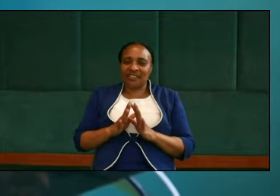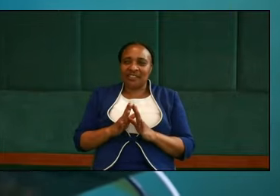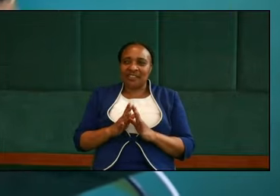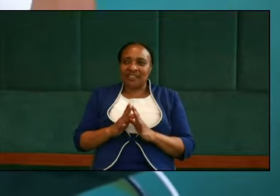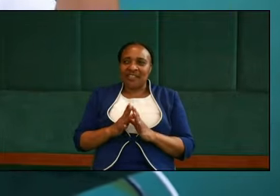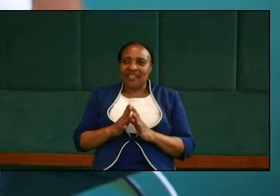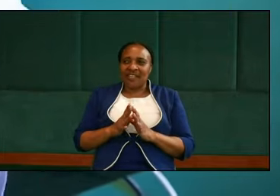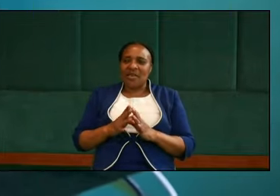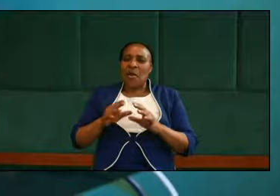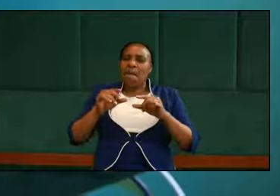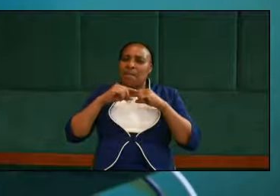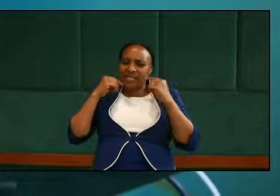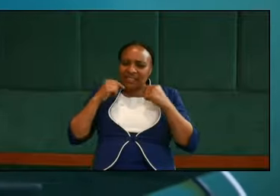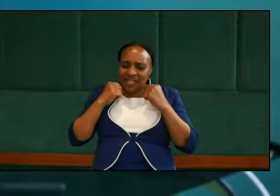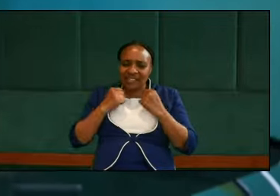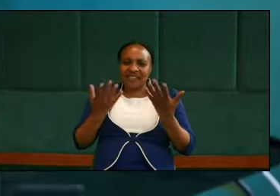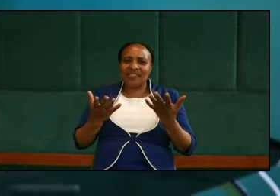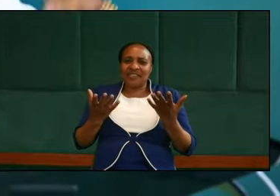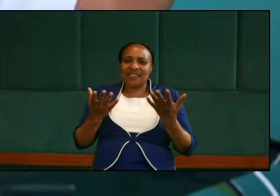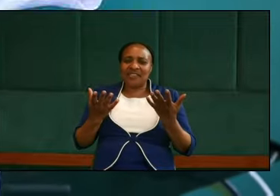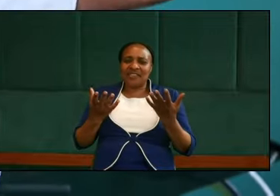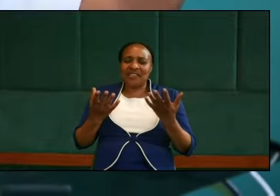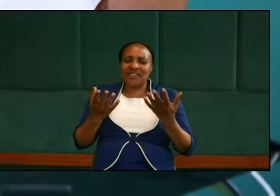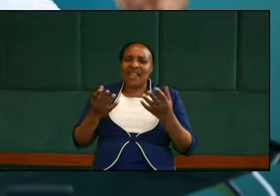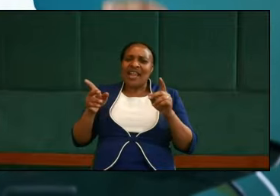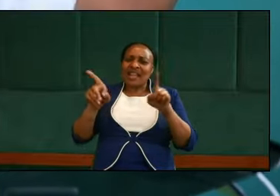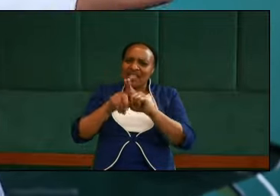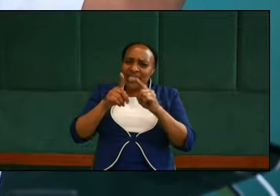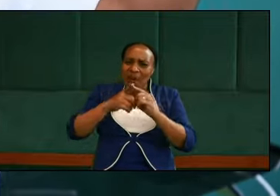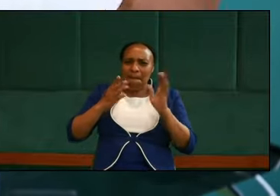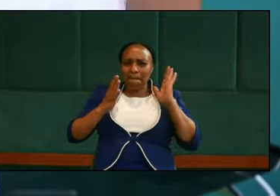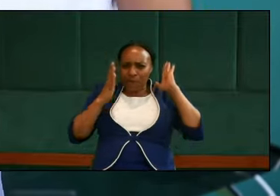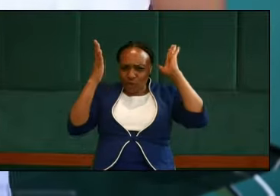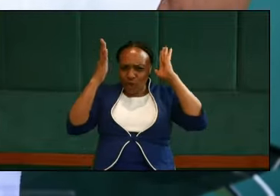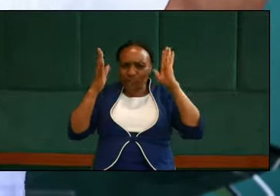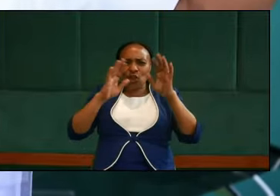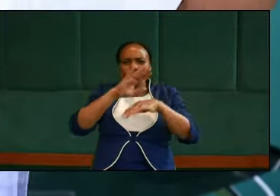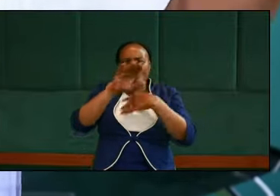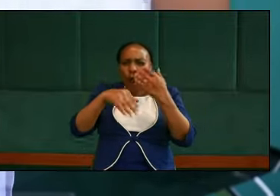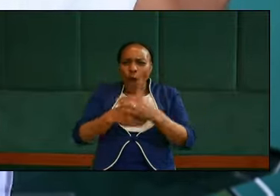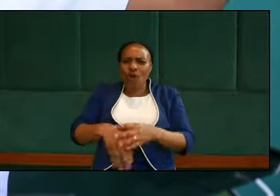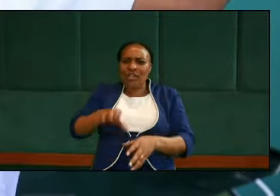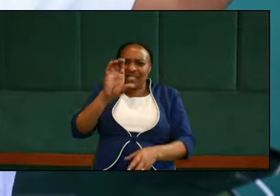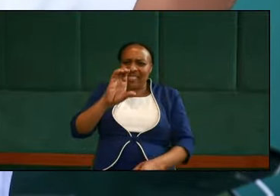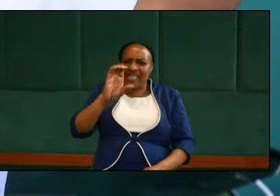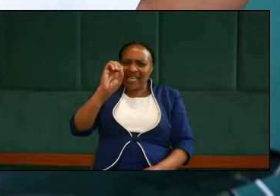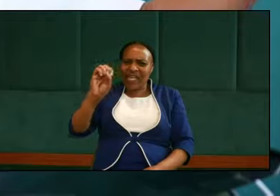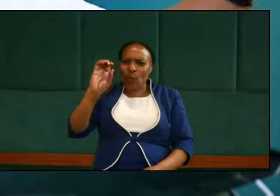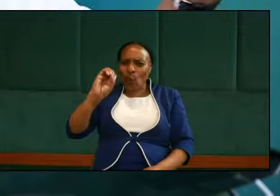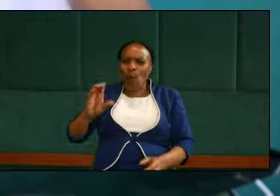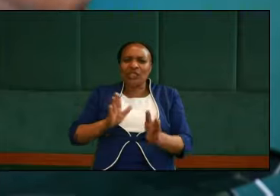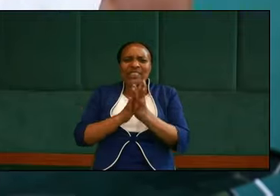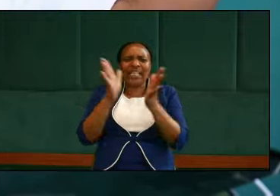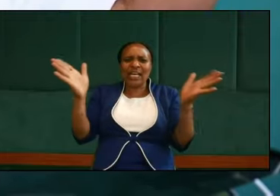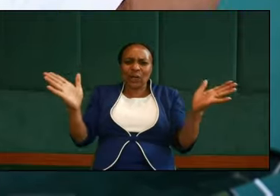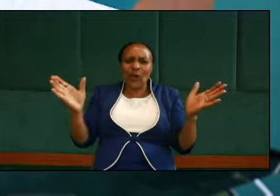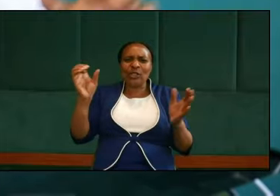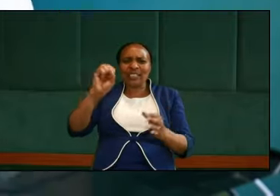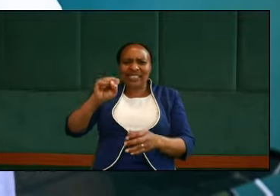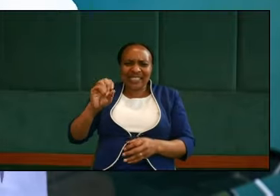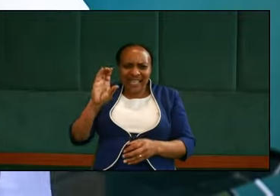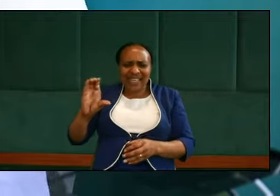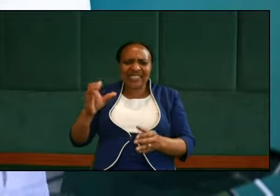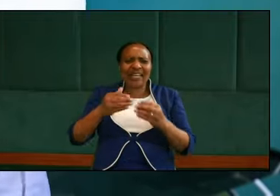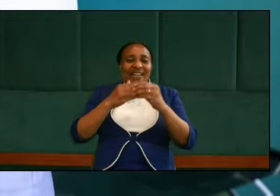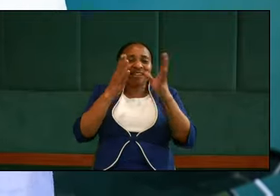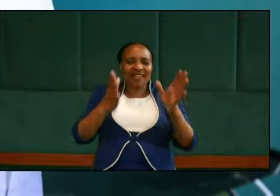compromise. Pastors will compromise. Bishops, archbishops, CEOs, general overseers, leaders